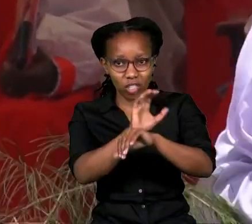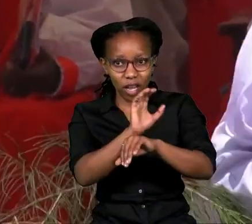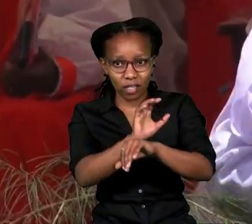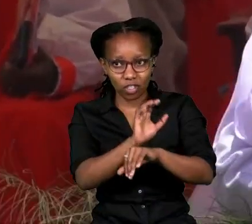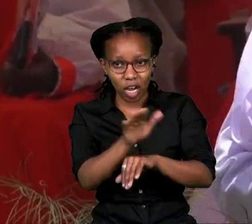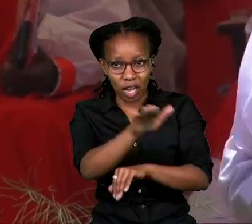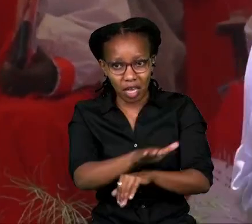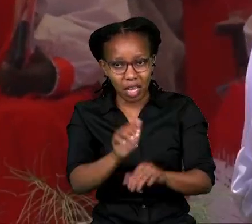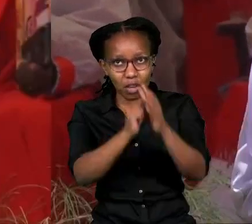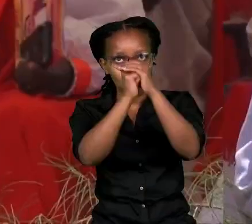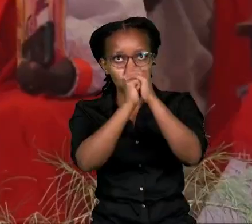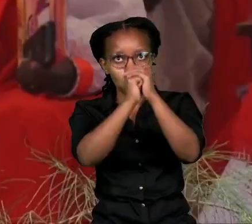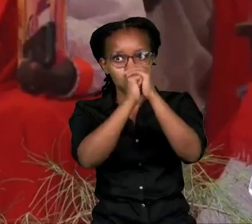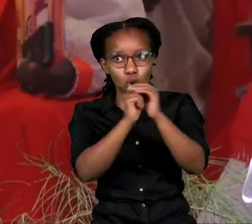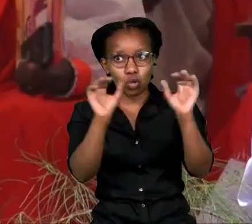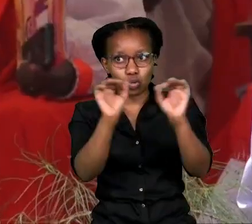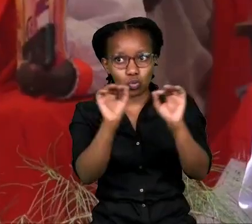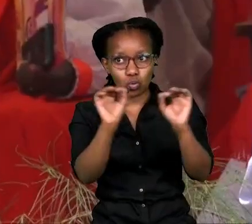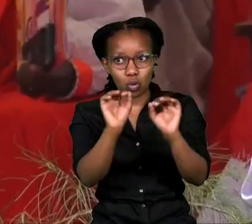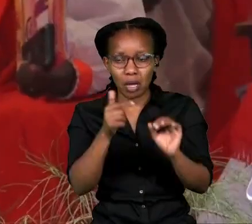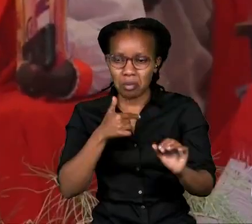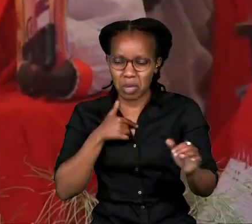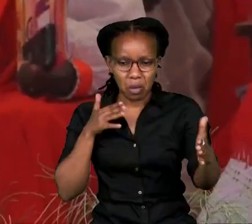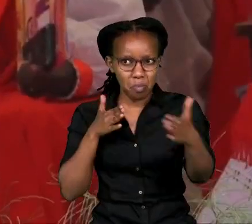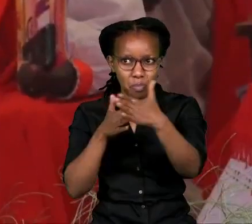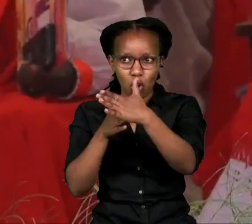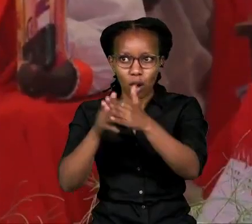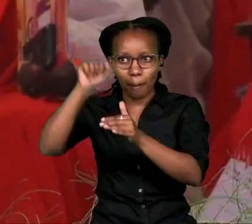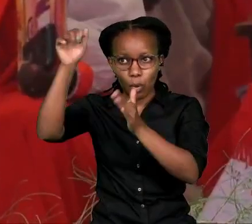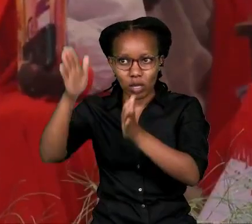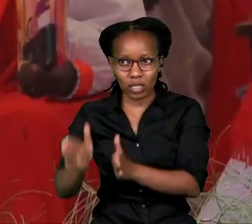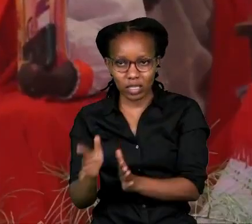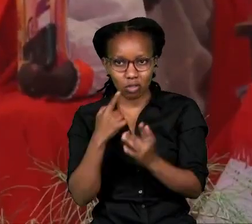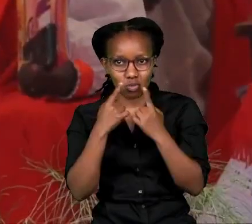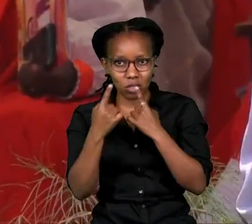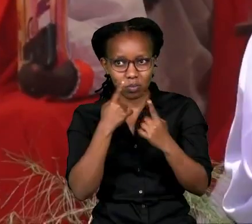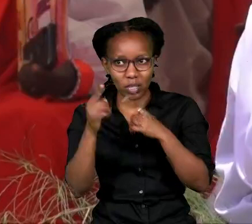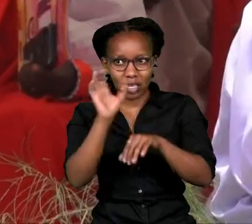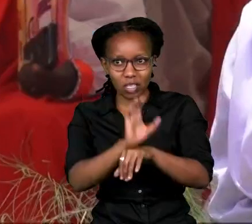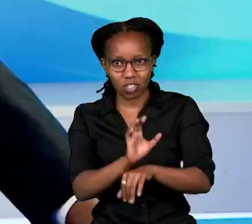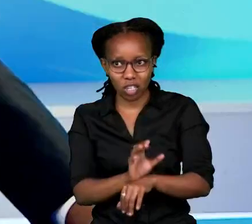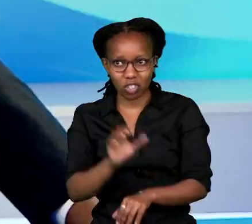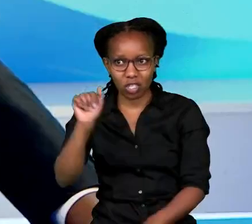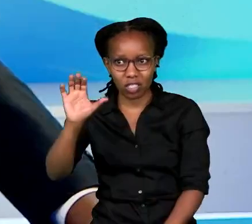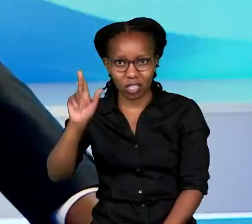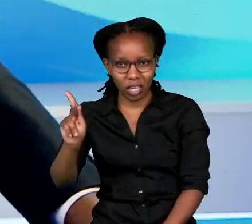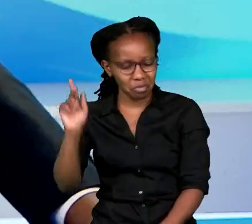as a place of worship, nimepiga marufuku wanasiasa kuzungumza ndani ya kanisa Anglikana.